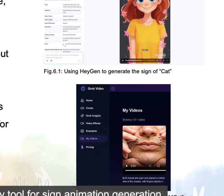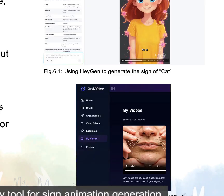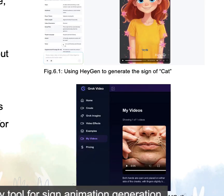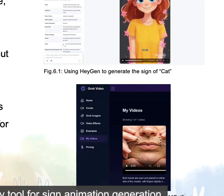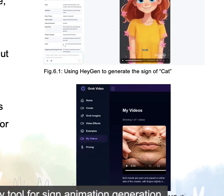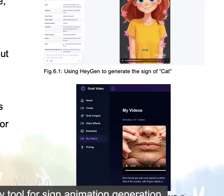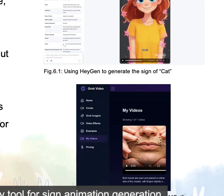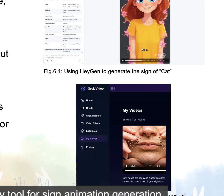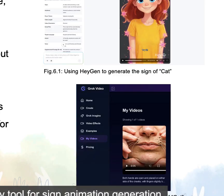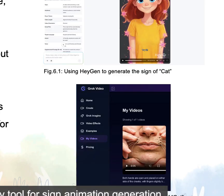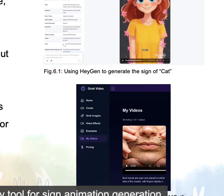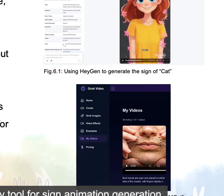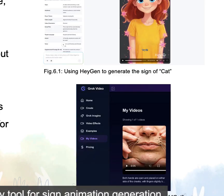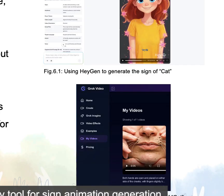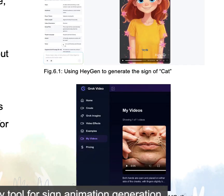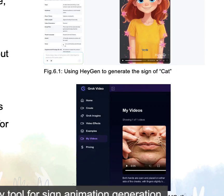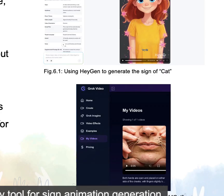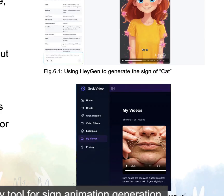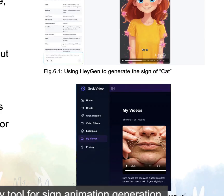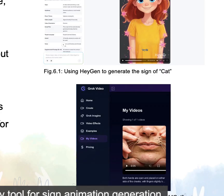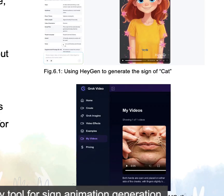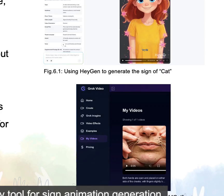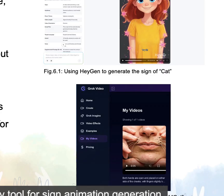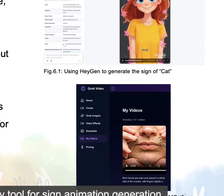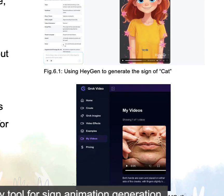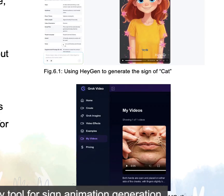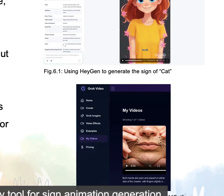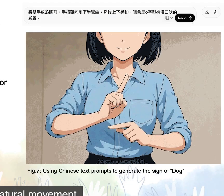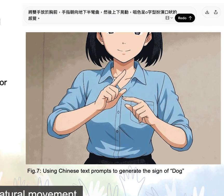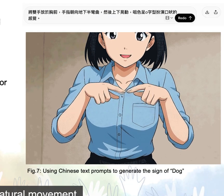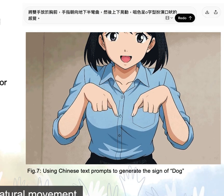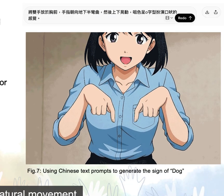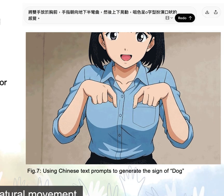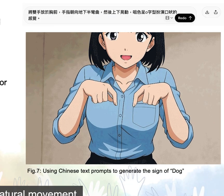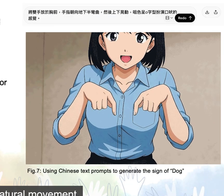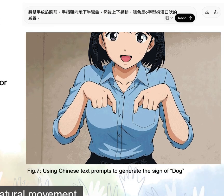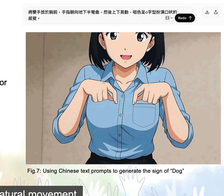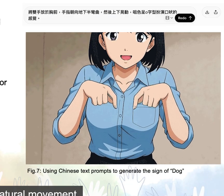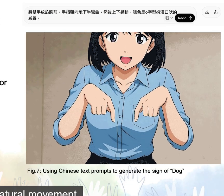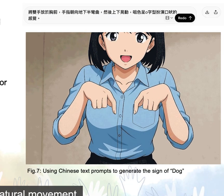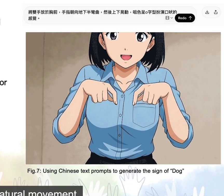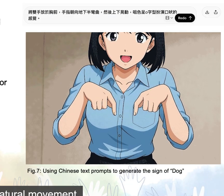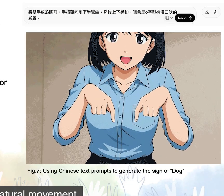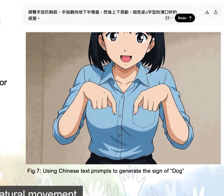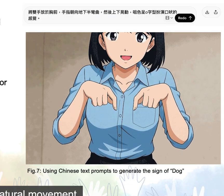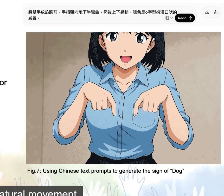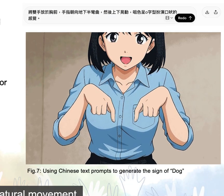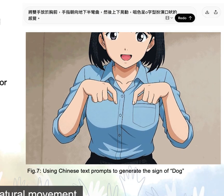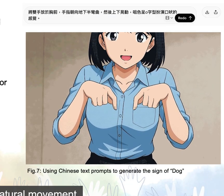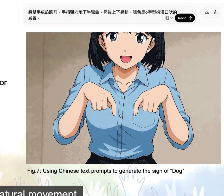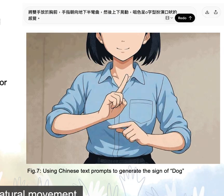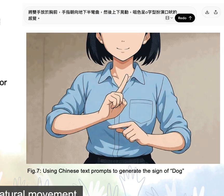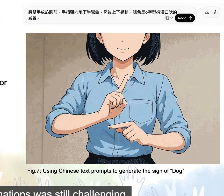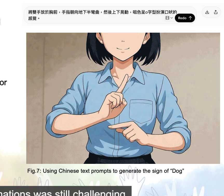this, Grok became the primary tool for sign animation generation. Grok produced more natural